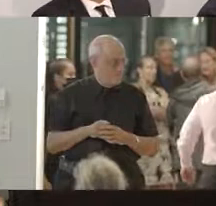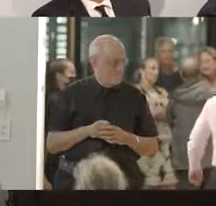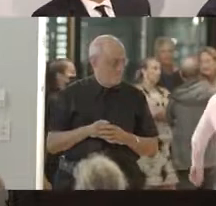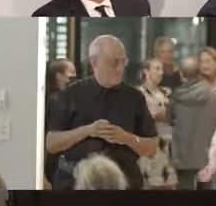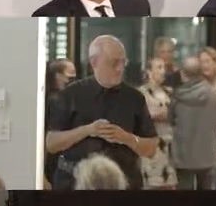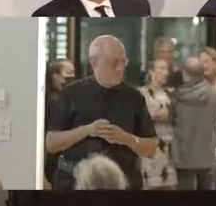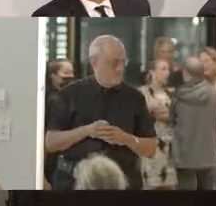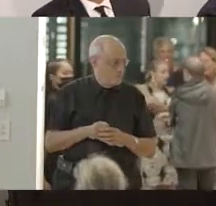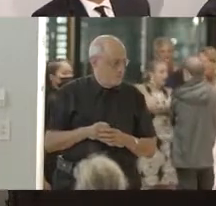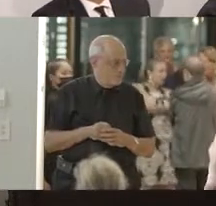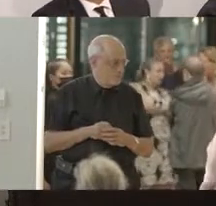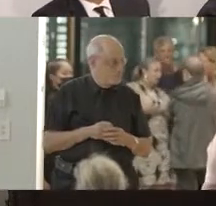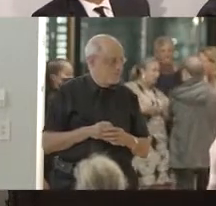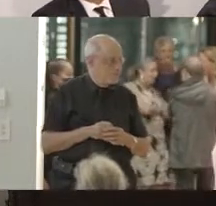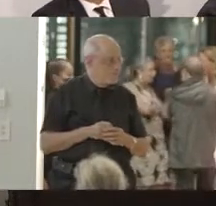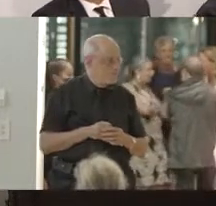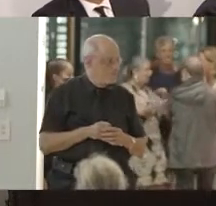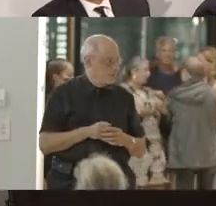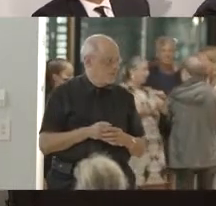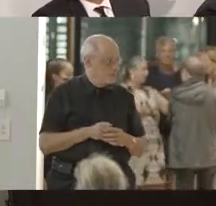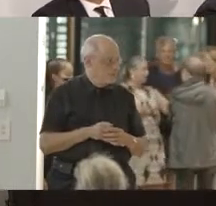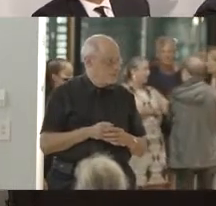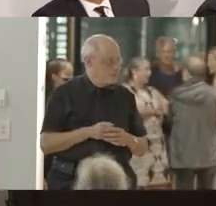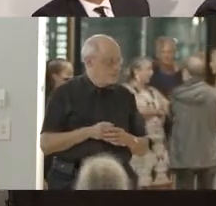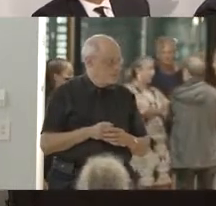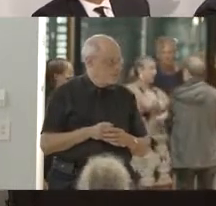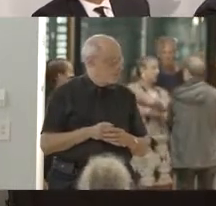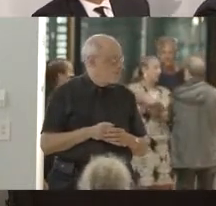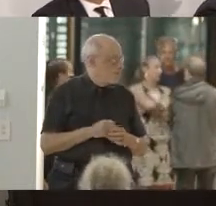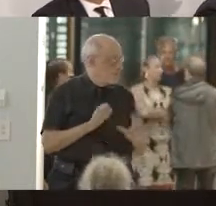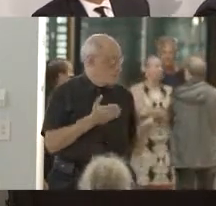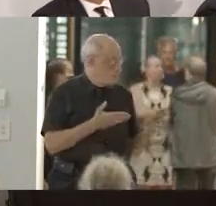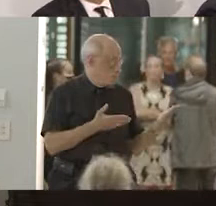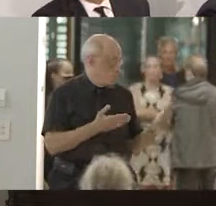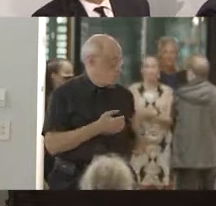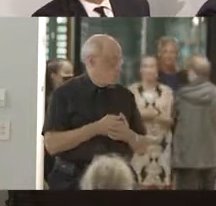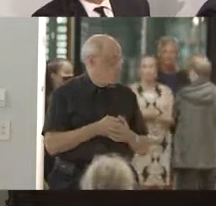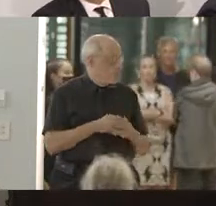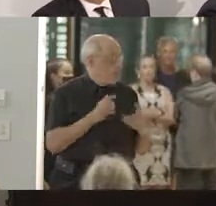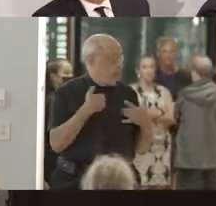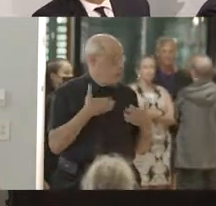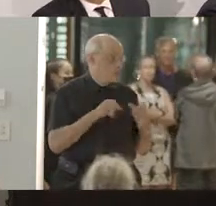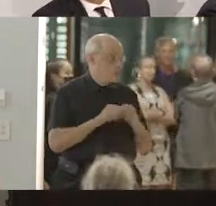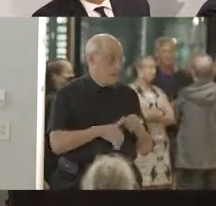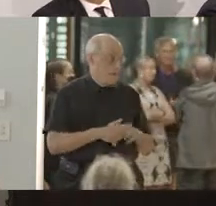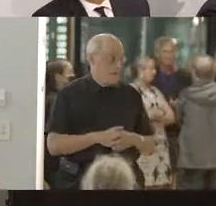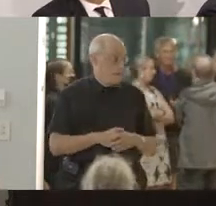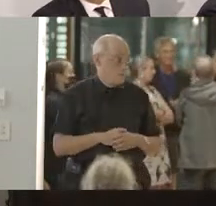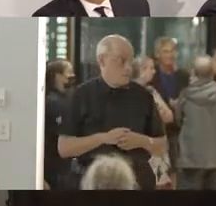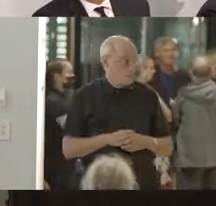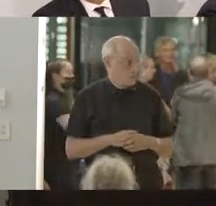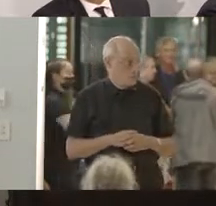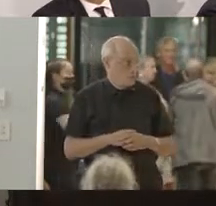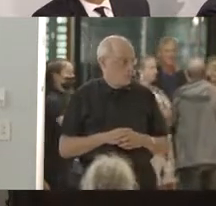up and taken down at great expense. And there seems to be a call for additional education to explain to